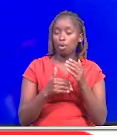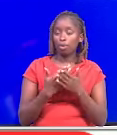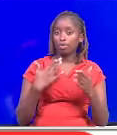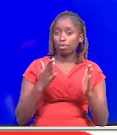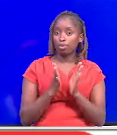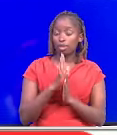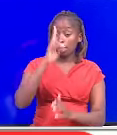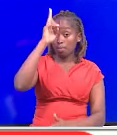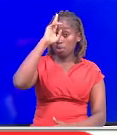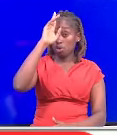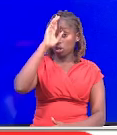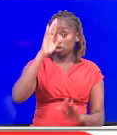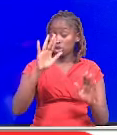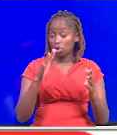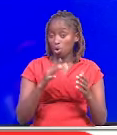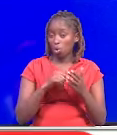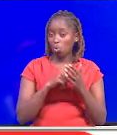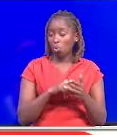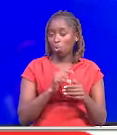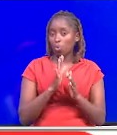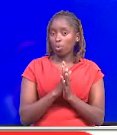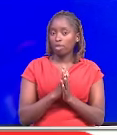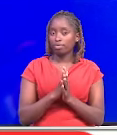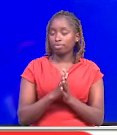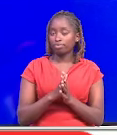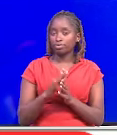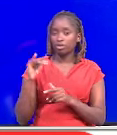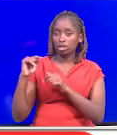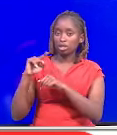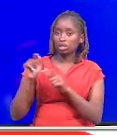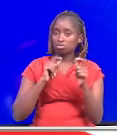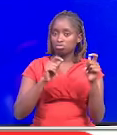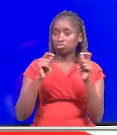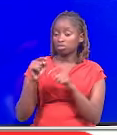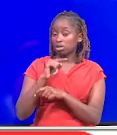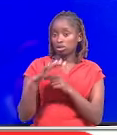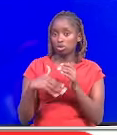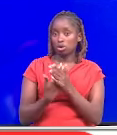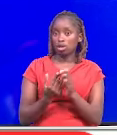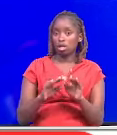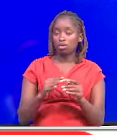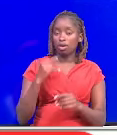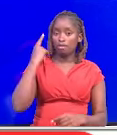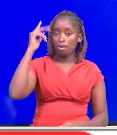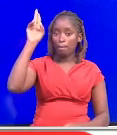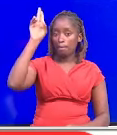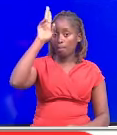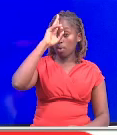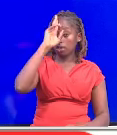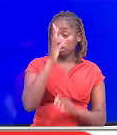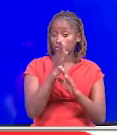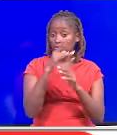the month-long Gen Z's protests. The messengers submitted petitions to the police headquarters before marching